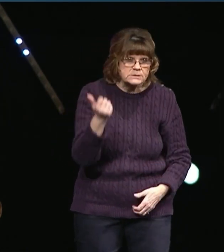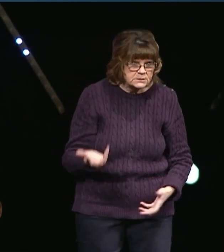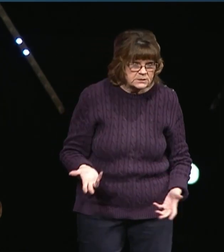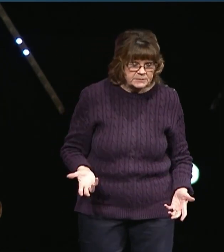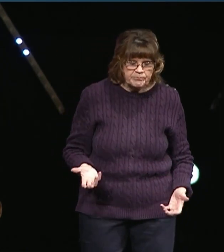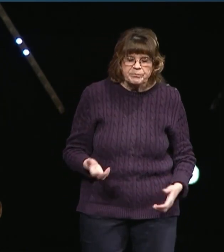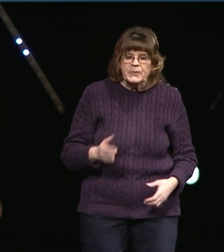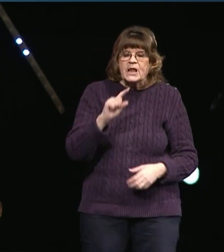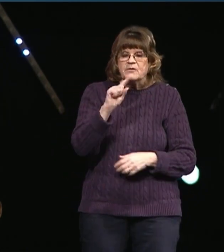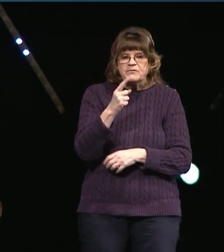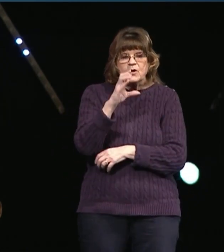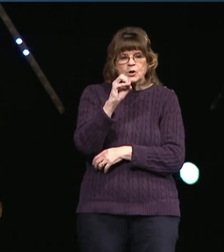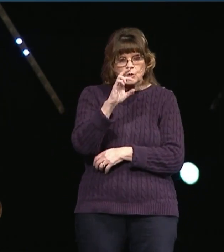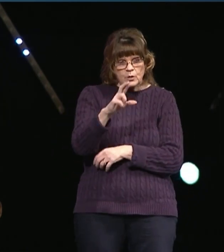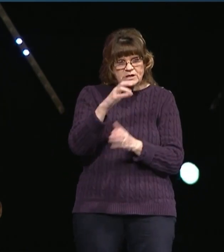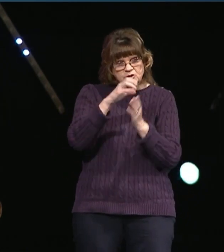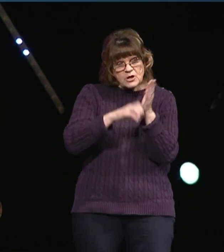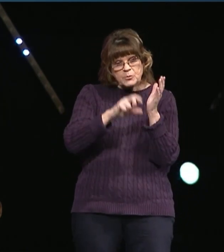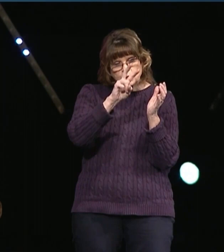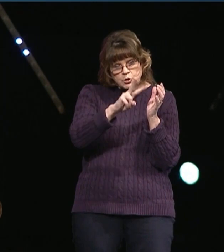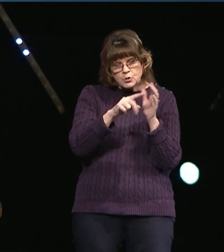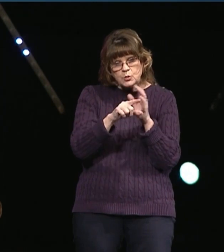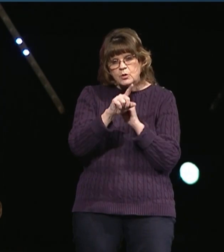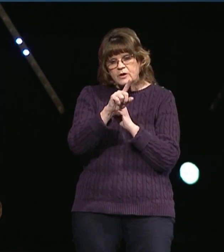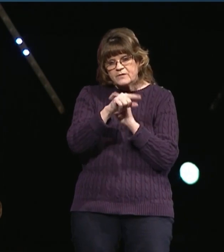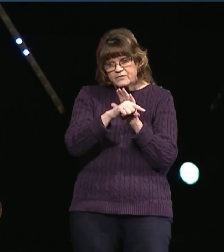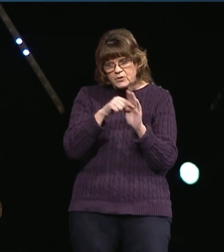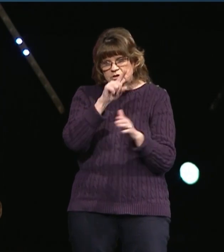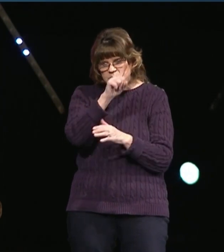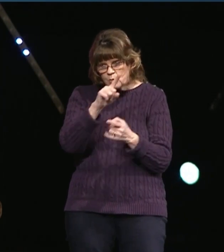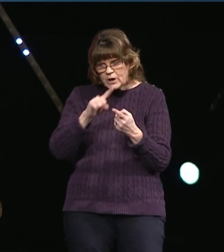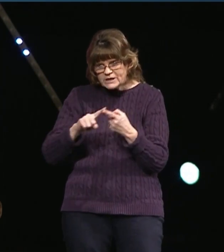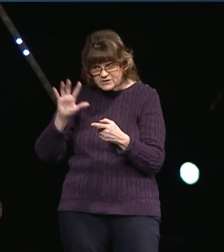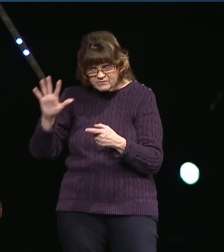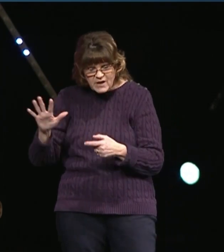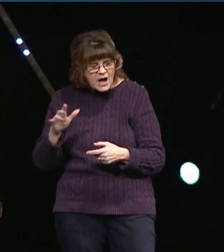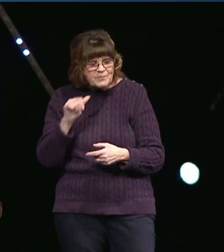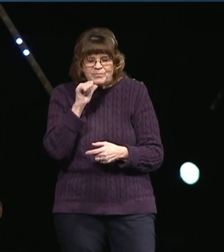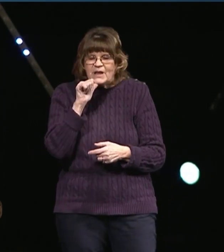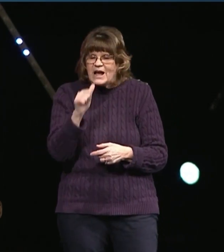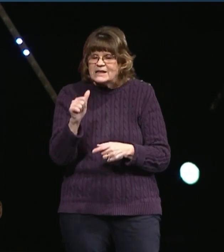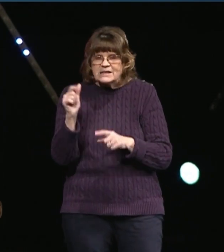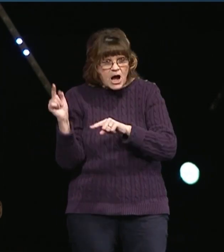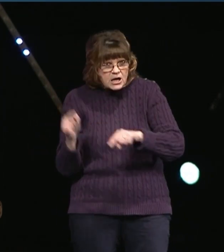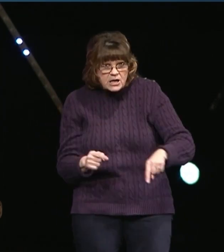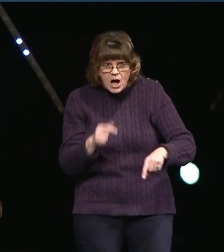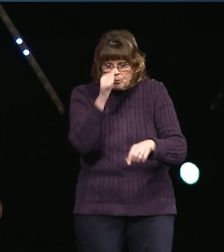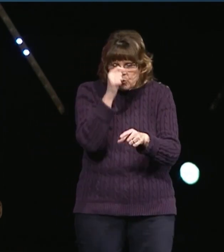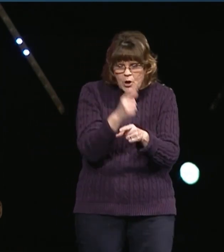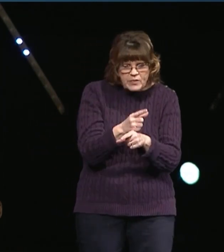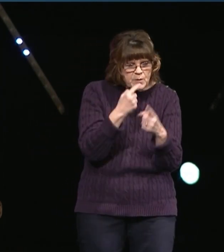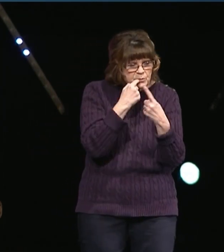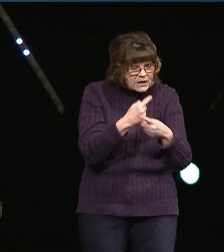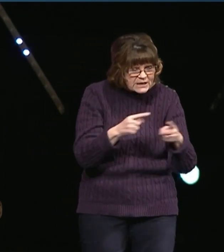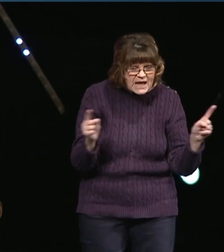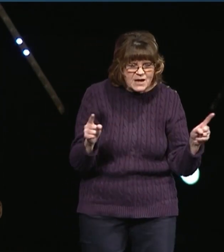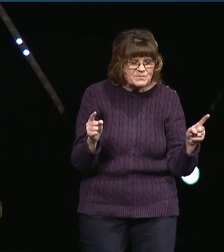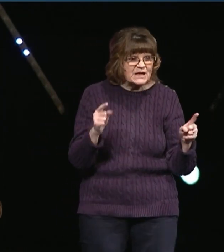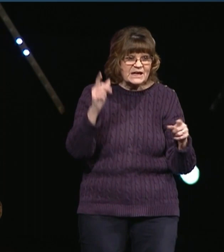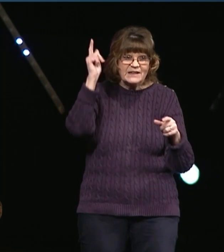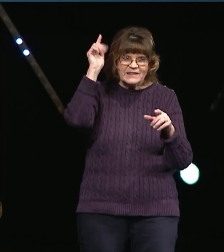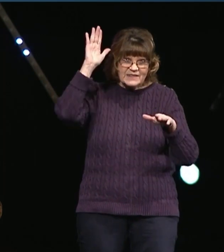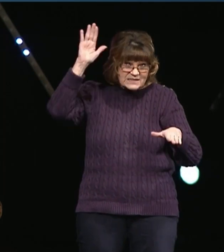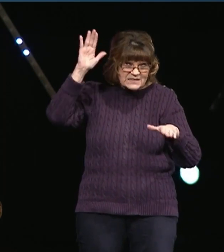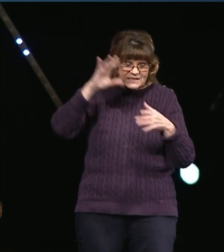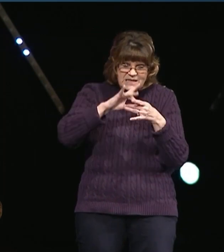1 Corinthians 2, 1 through 5. And when I came to you, brothers, I did not come proclaiming to you the testimony of God